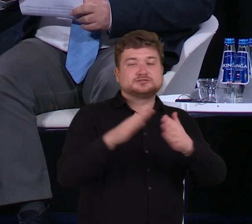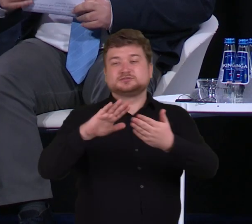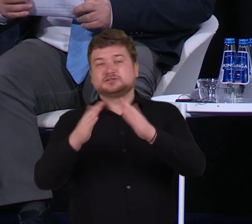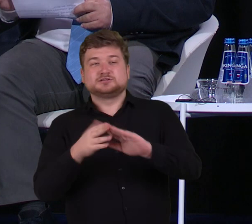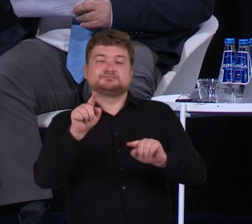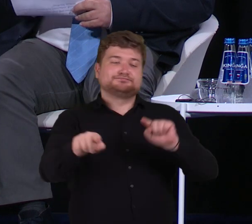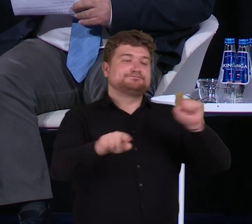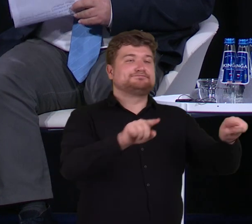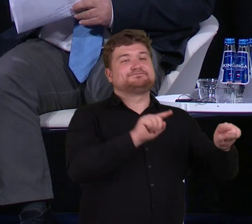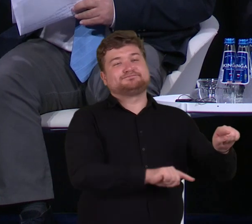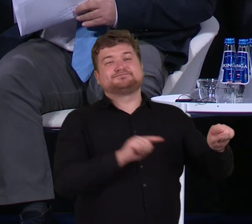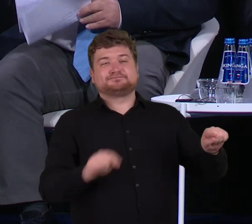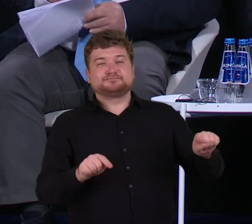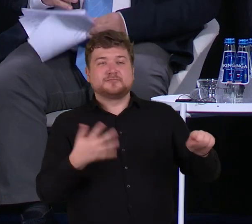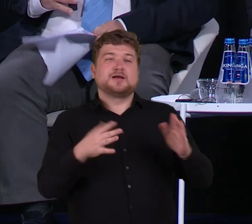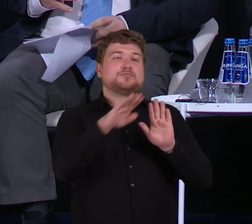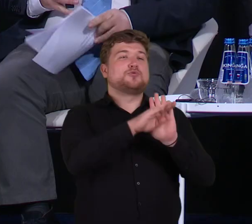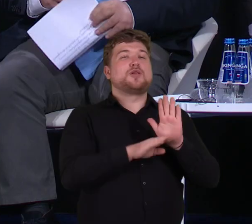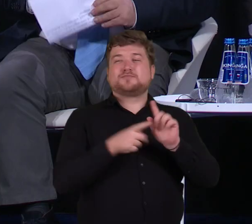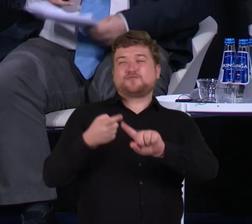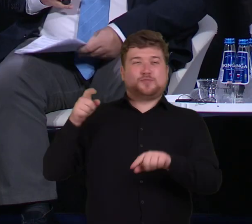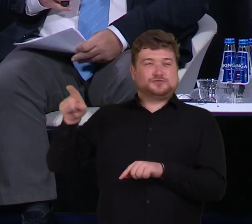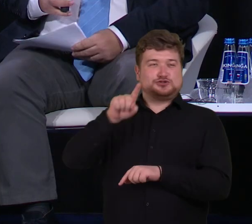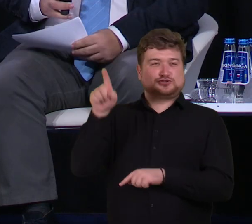because this is very